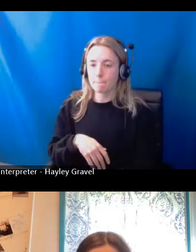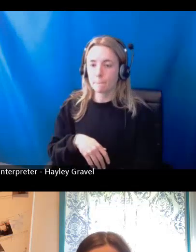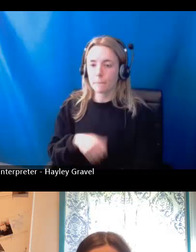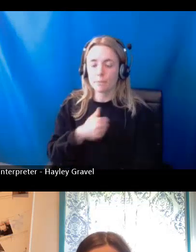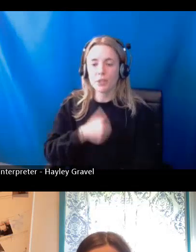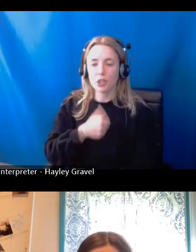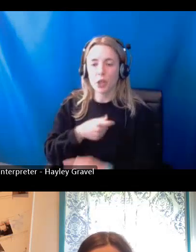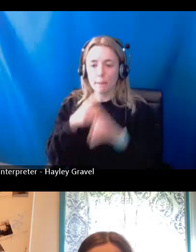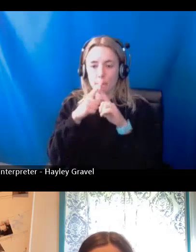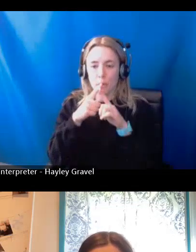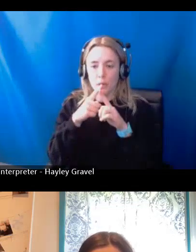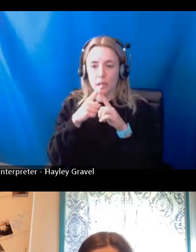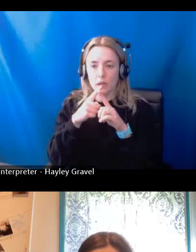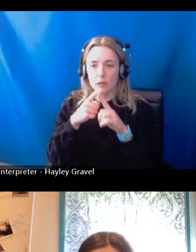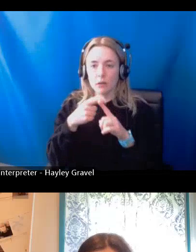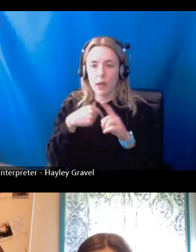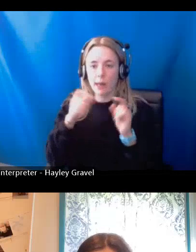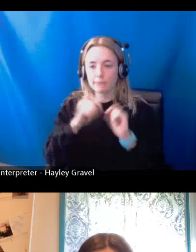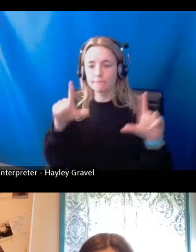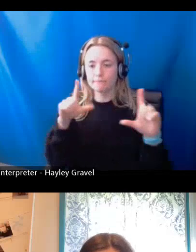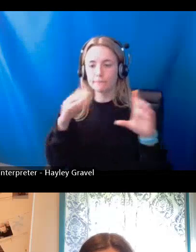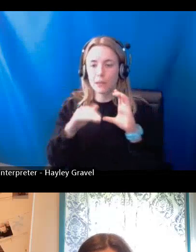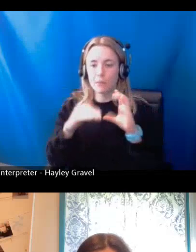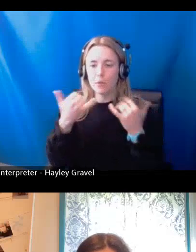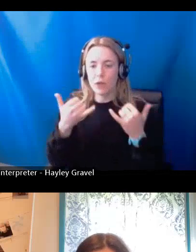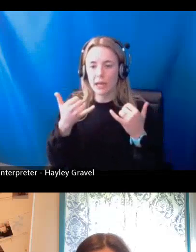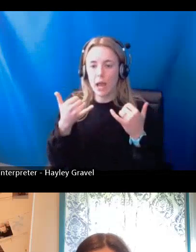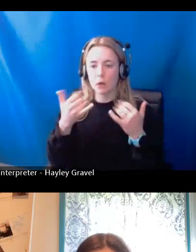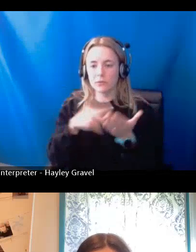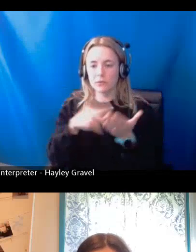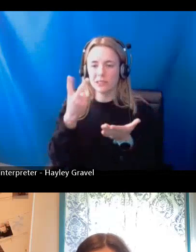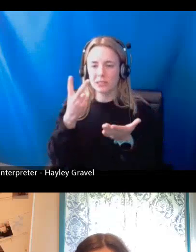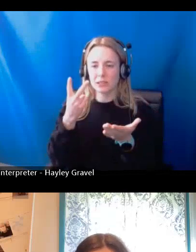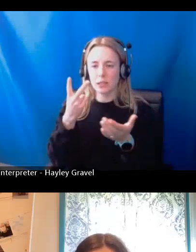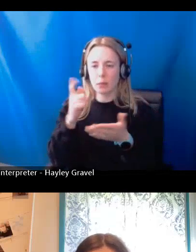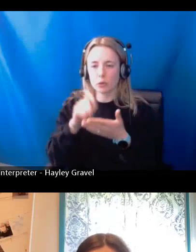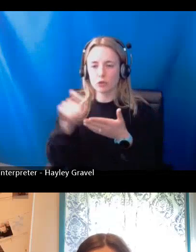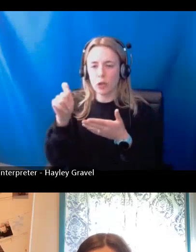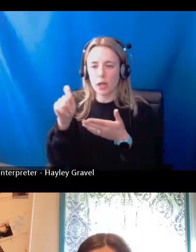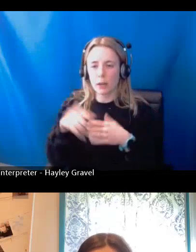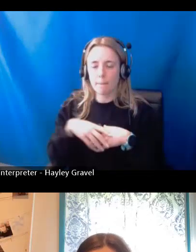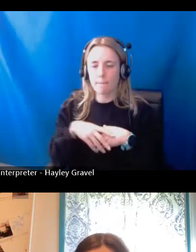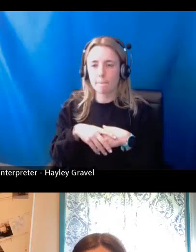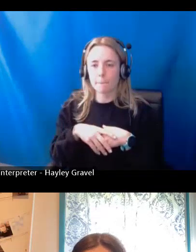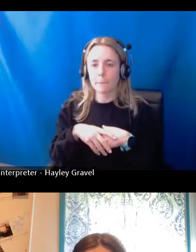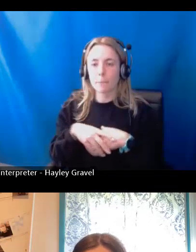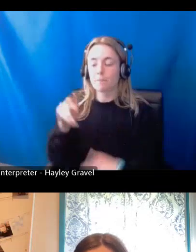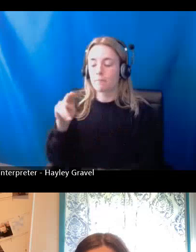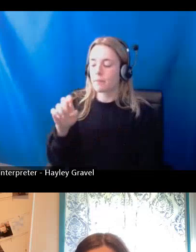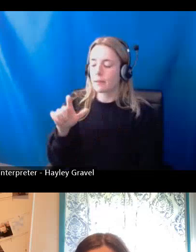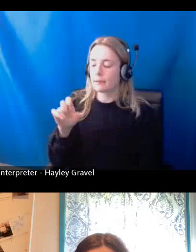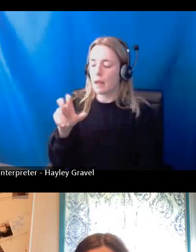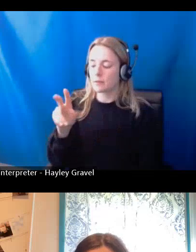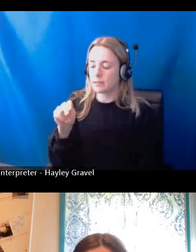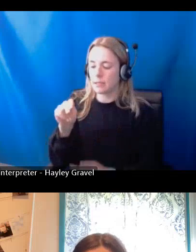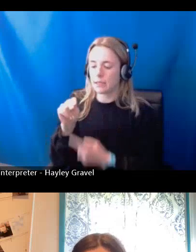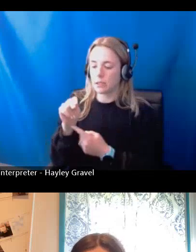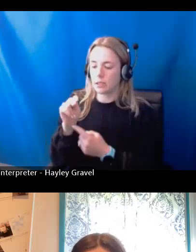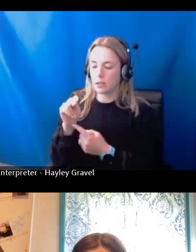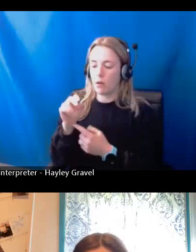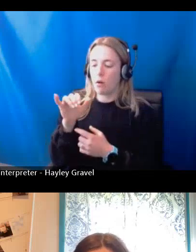Sorry, I was muted. I'm pulling up my email now. I'll double check. Okay, yeah, I gave you feedback. Nelson, I know you sent me your